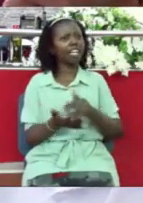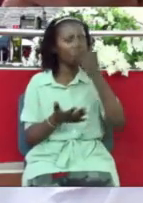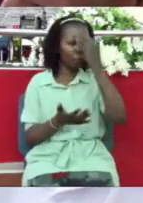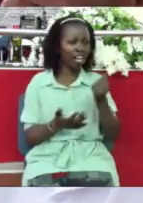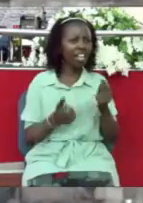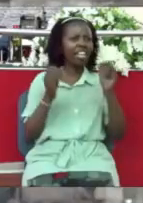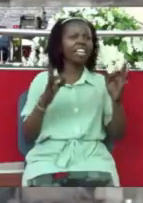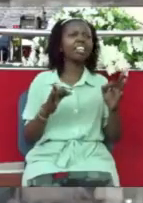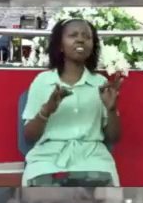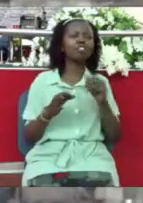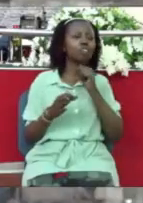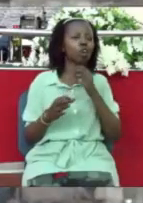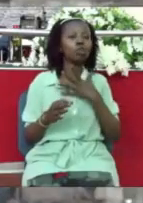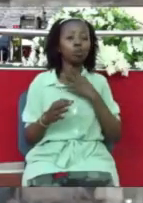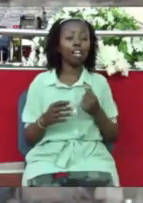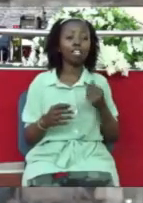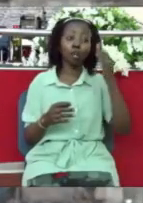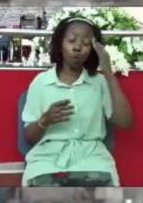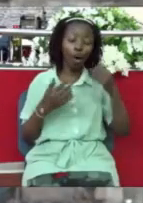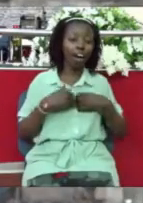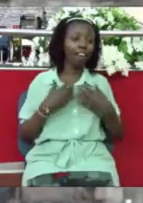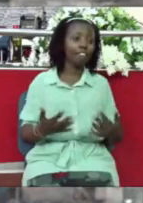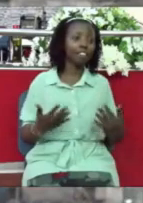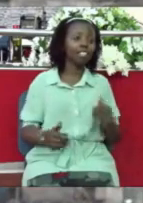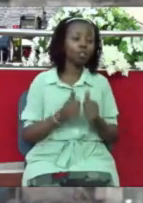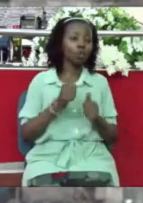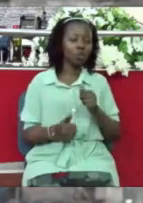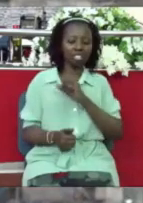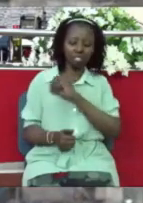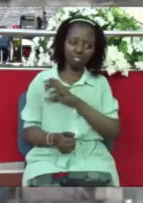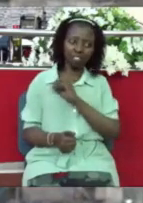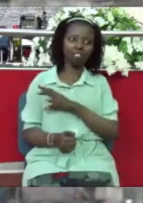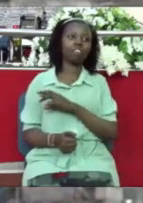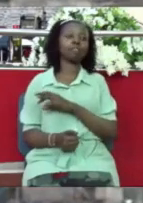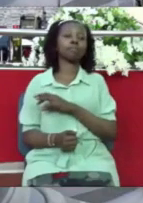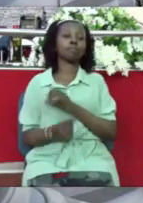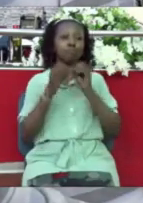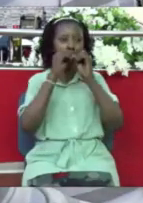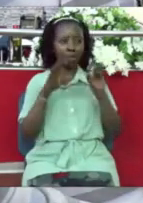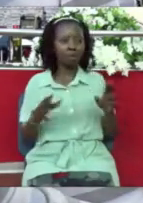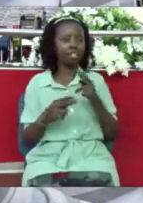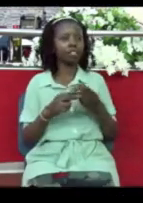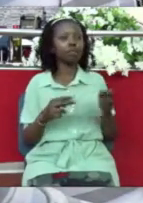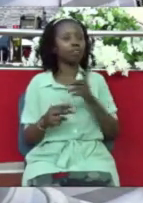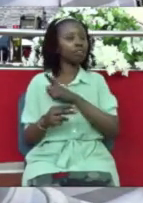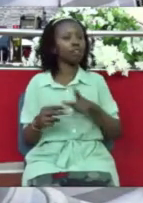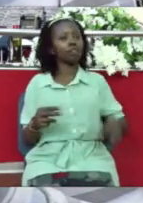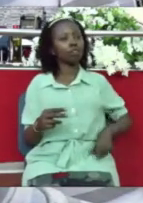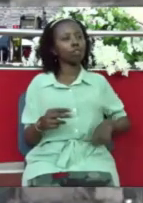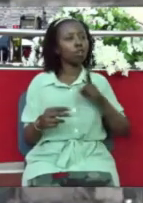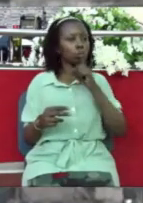akikataa. I repeat kwa sababu kuna vitu anaogopaga. There are things that you fear. Blessed be the name of the Lord. So in